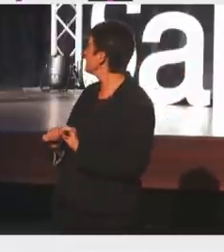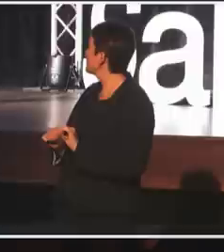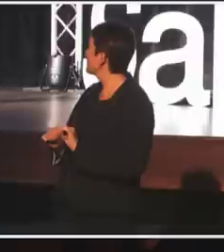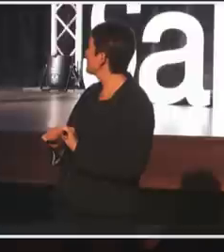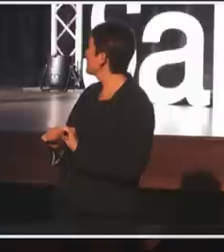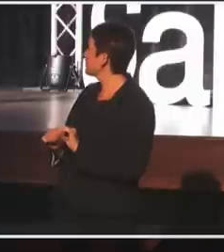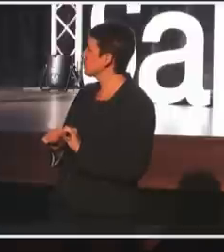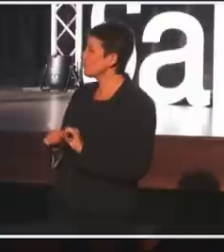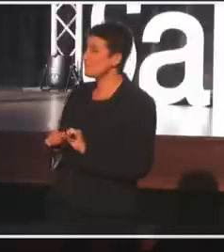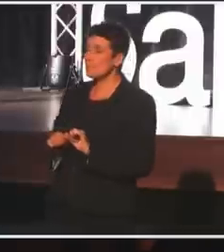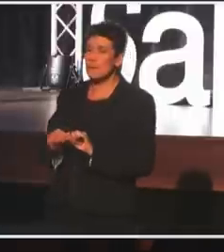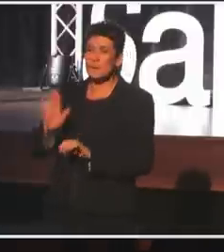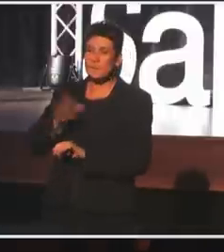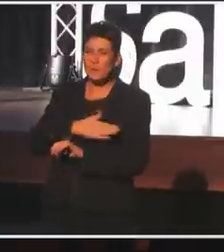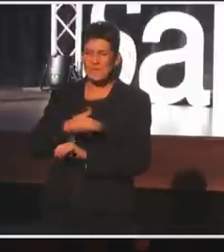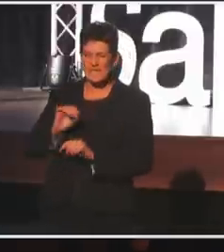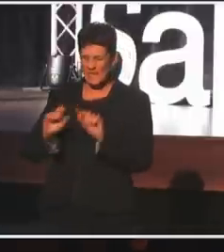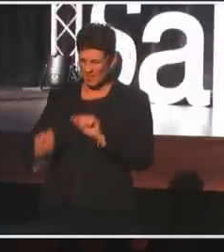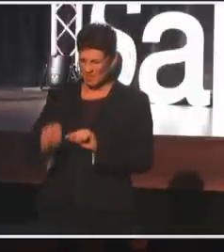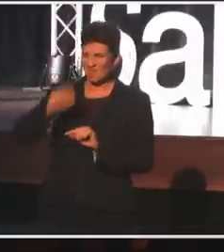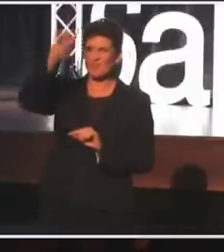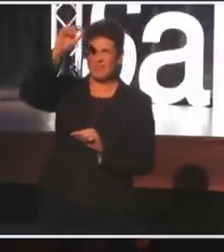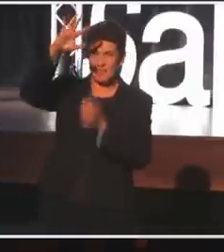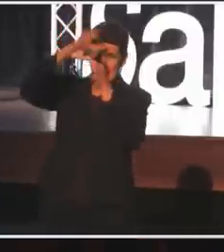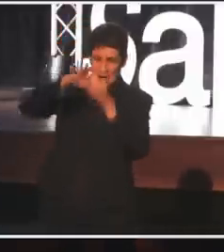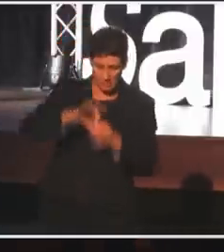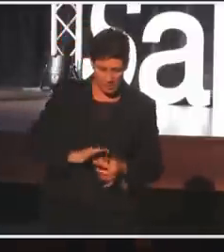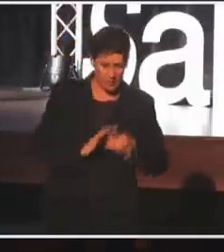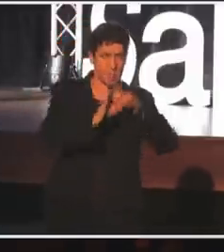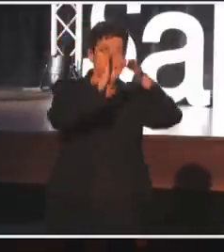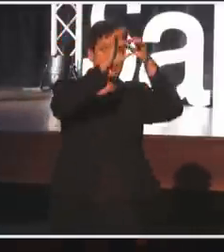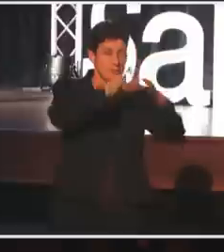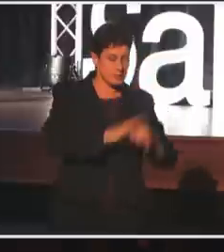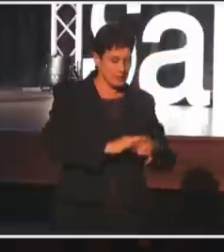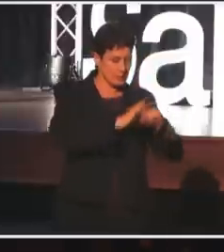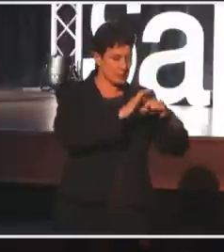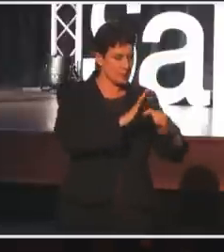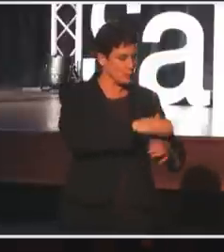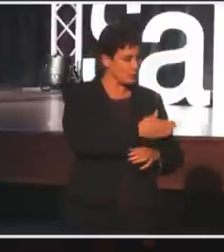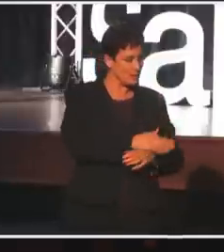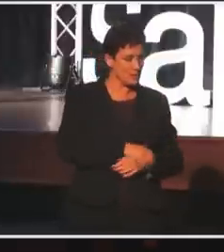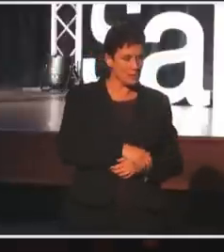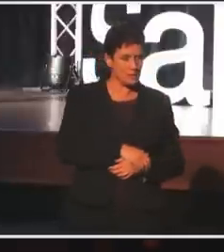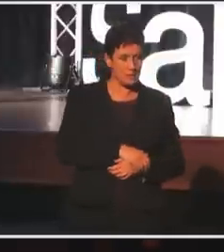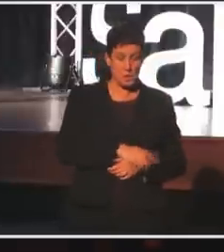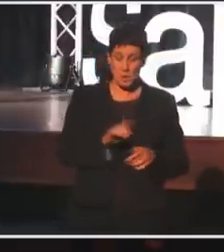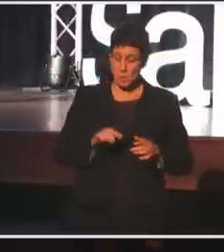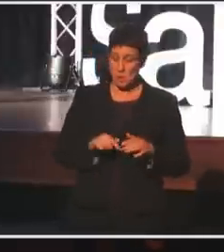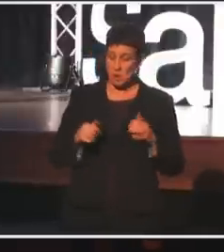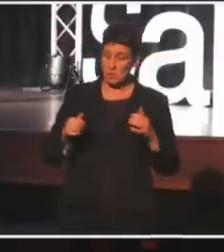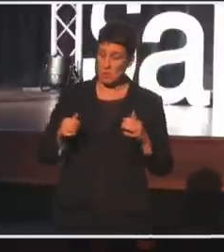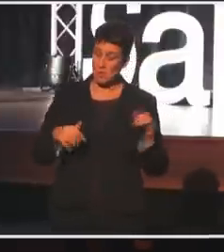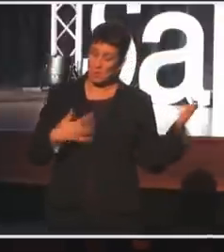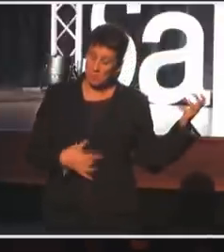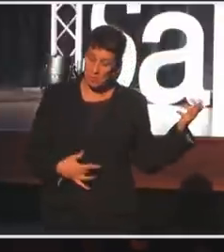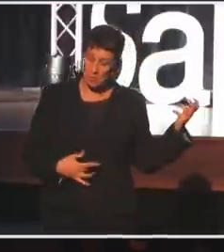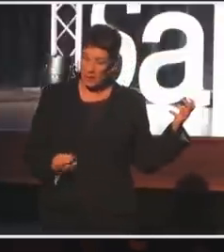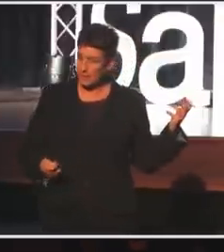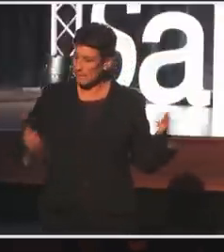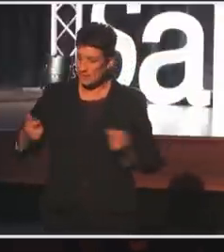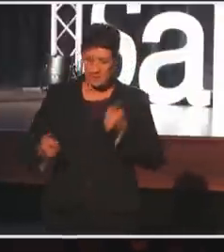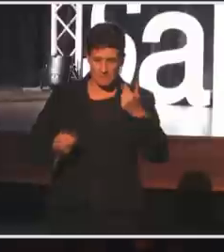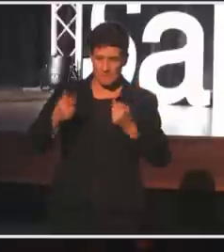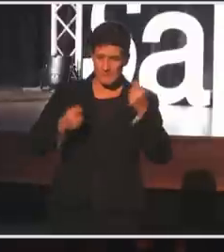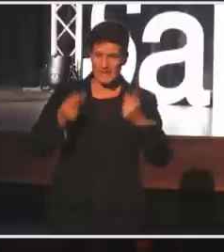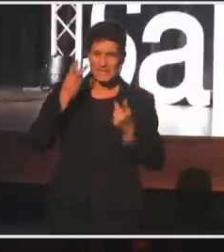becomes a game of connect the dots. When I play, I can remove the grid and even the dots, and I